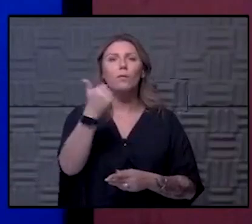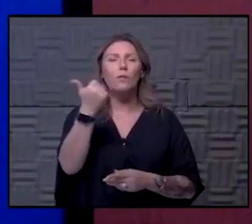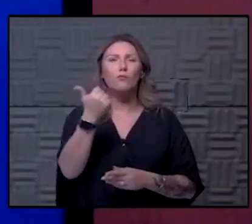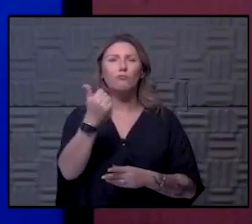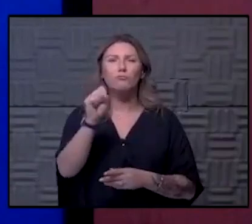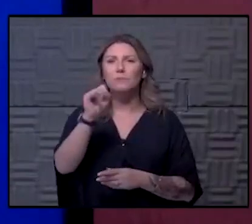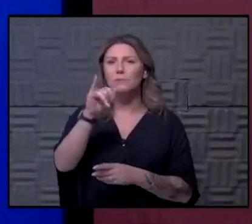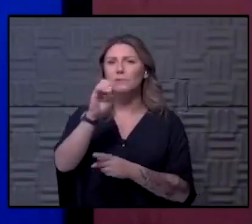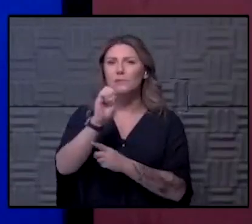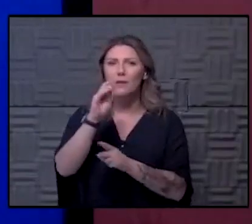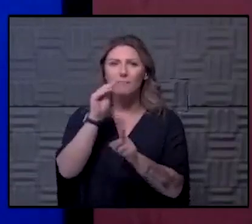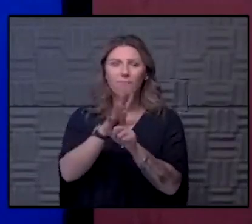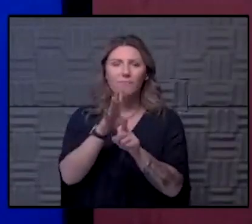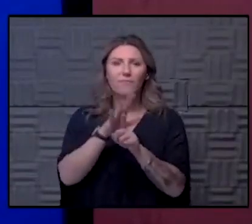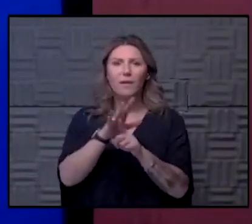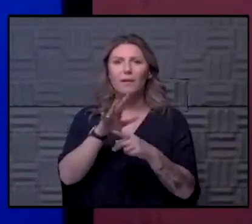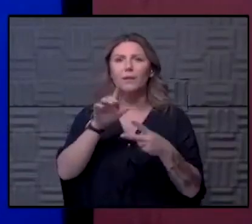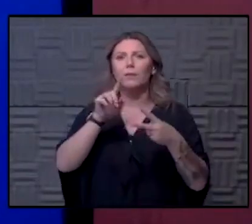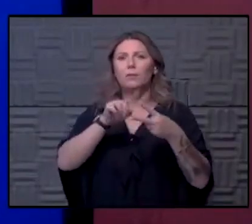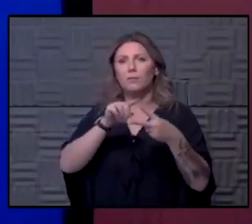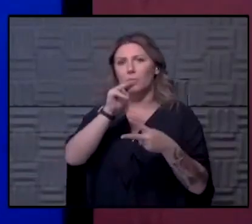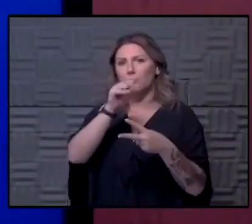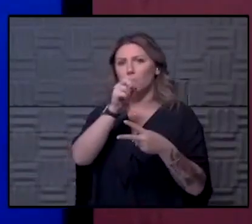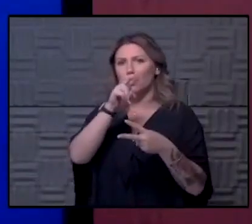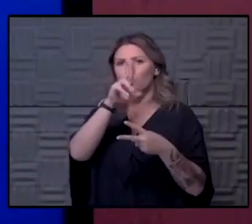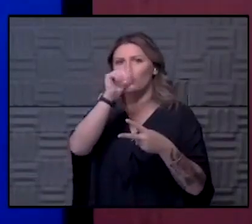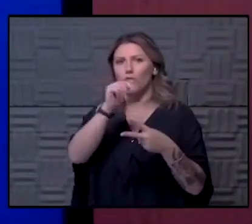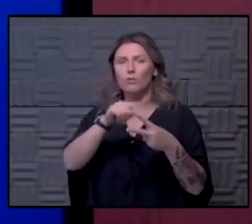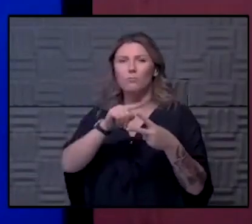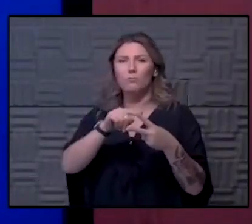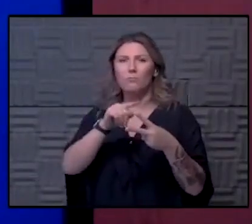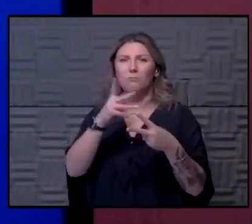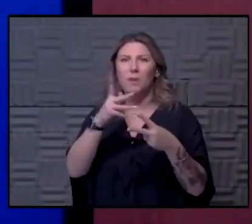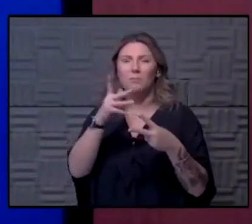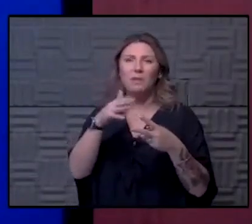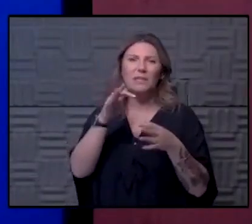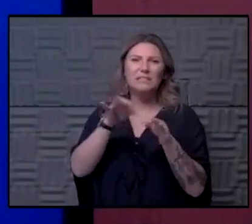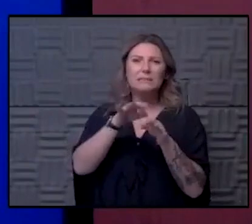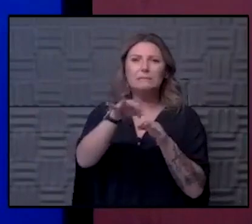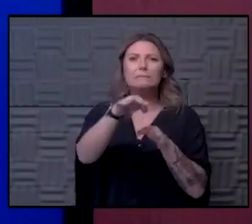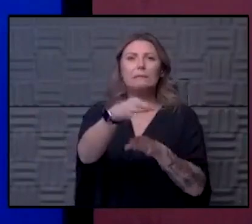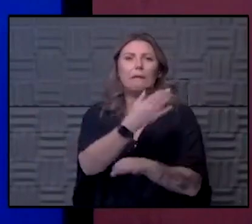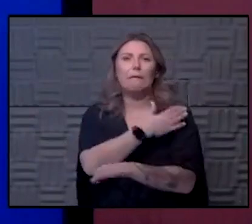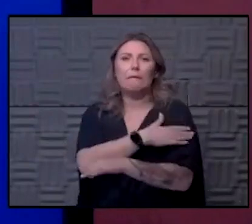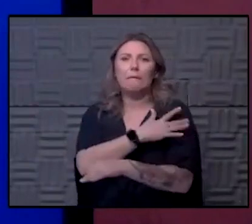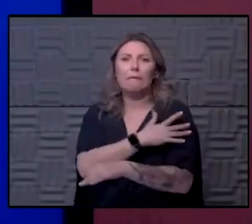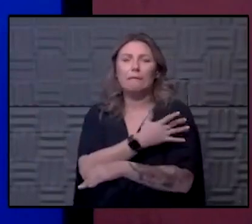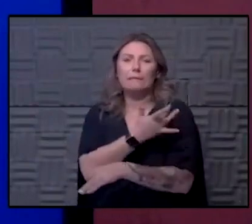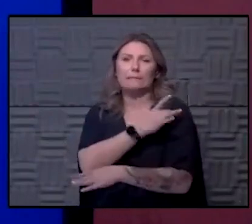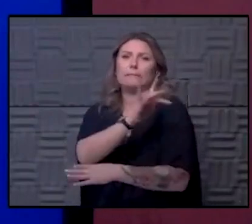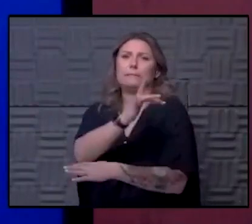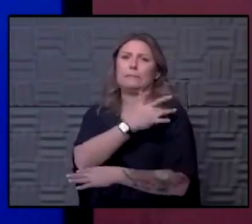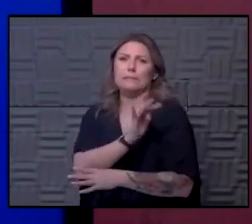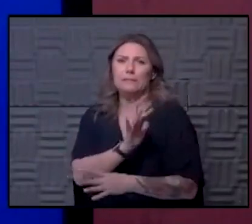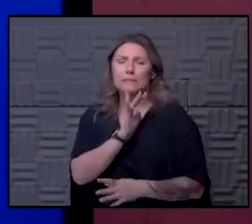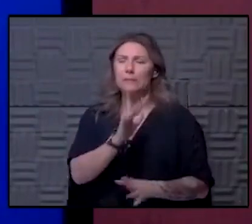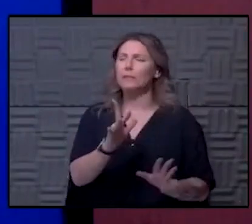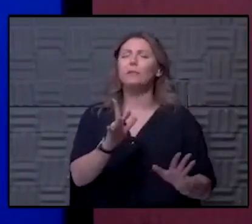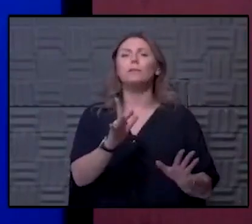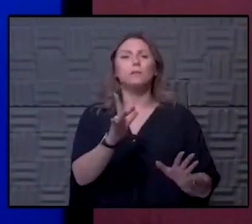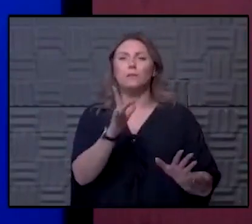effect vaccination, Moderna's vaccine does look like there may be delayed skin hypersensitivity, but that goes away within days, not a big